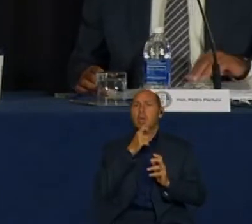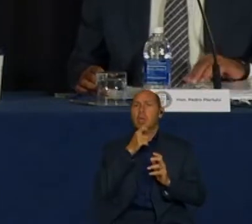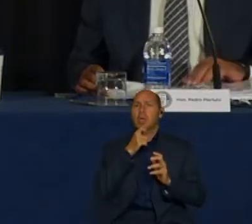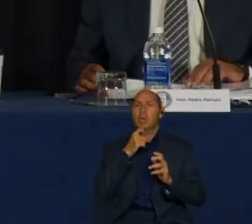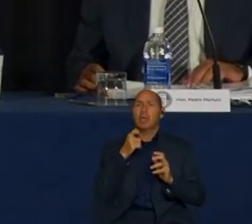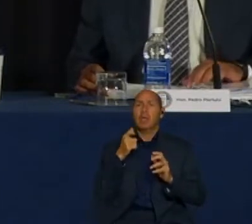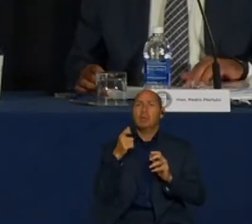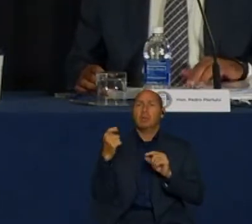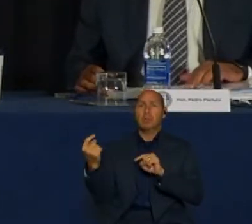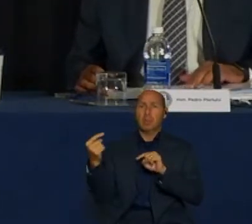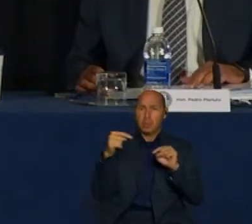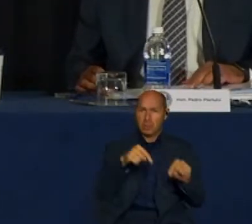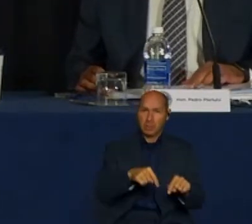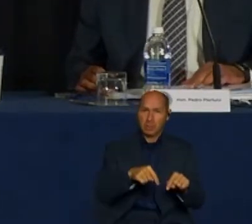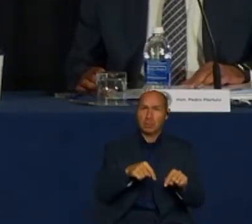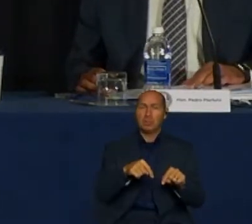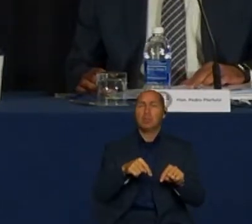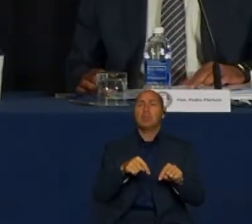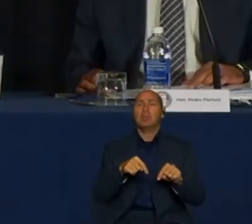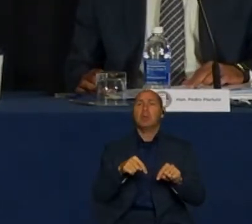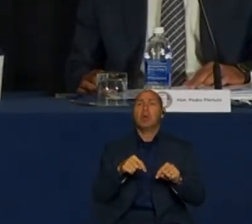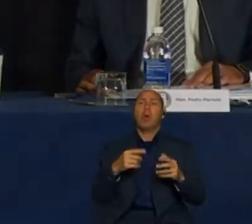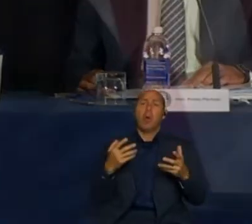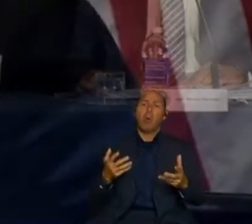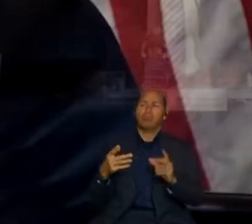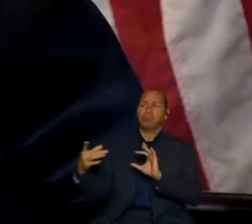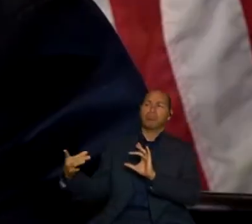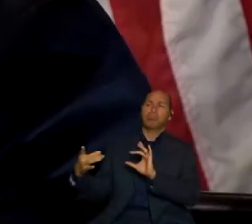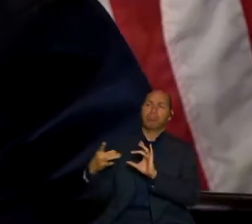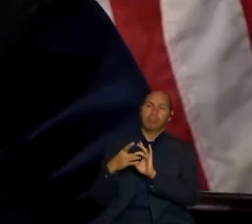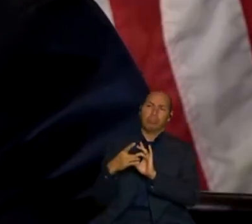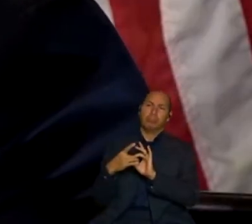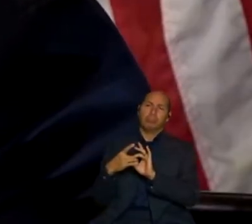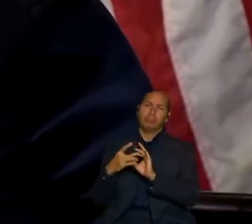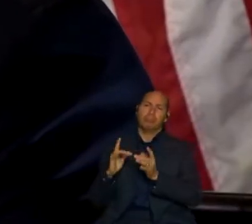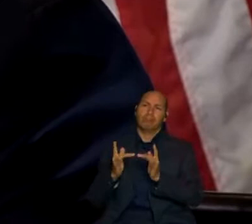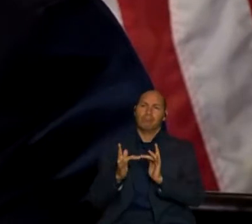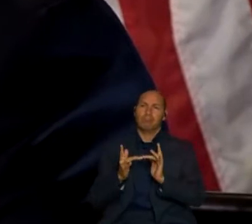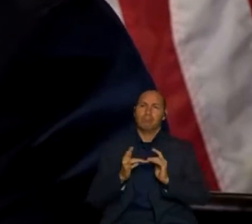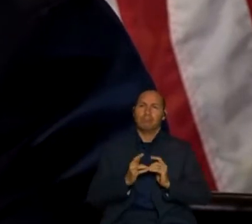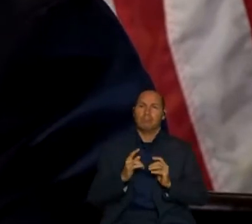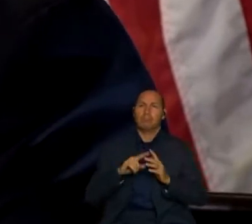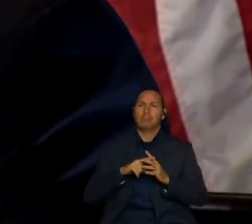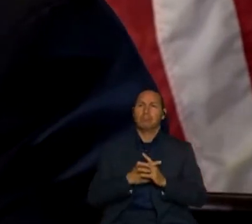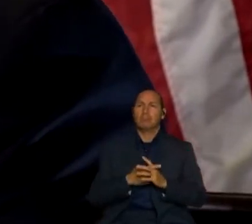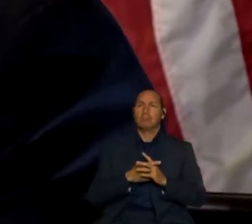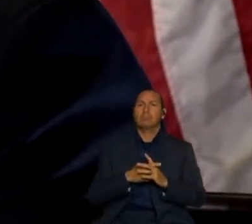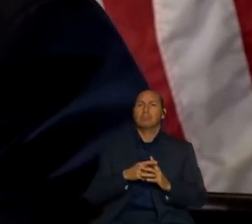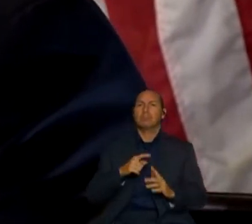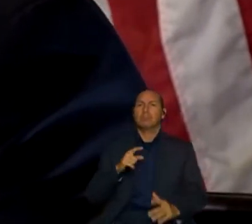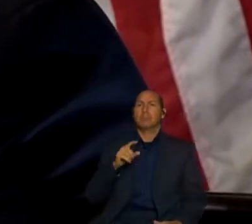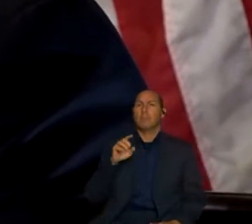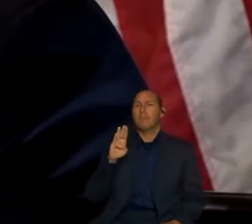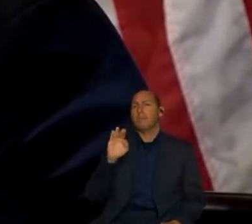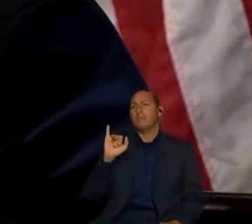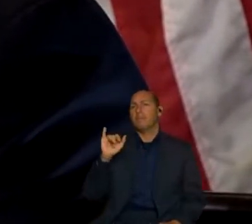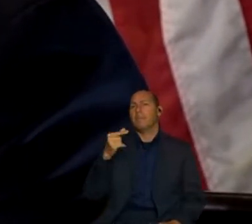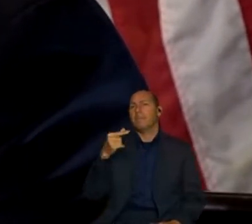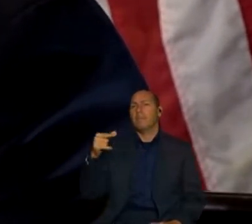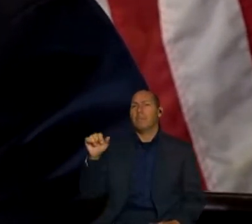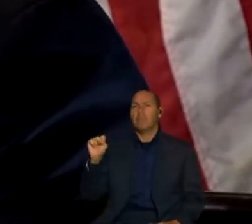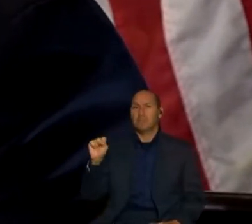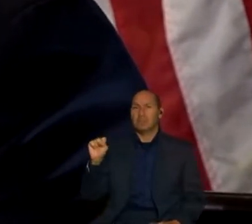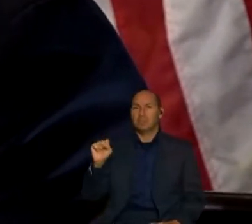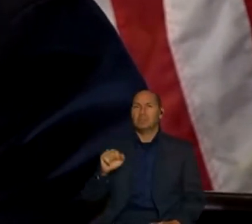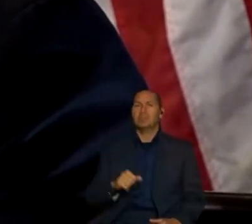this platform or by video conference. So starting with Dr. Andrew Biggs, are you here?